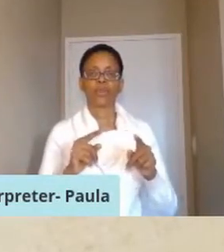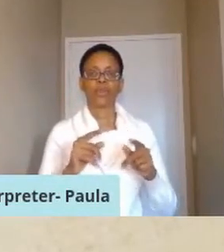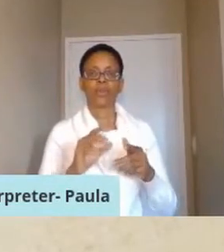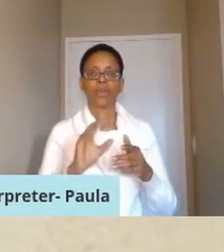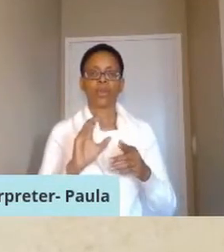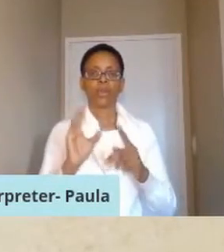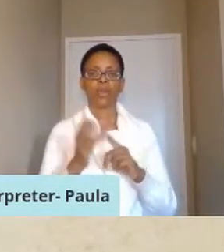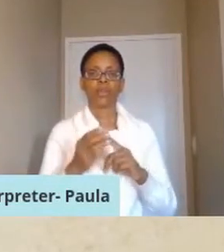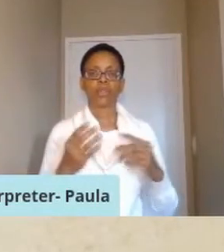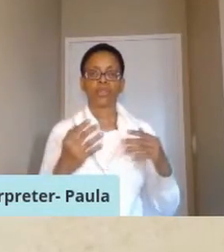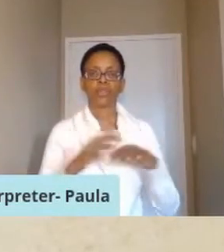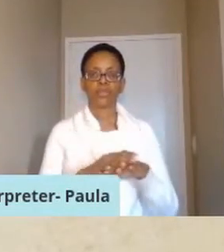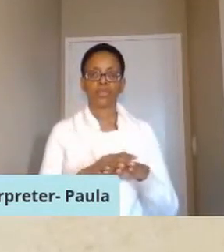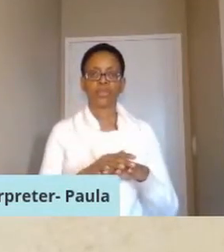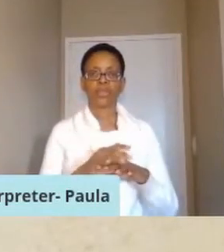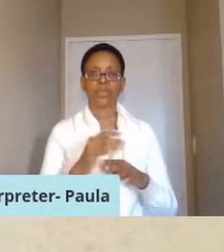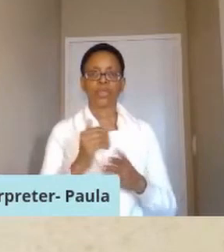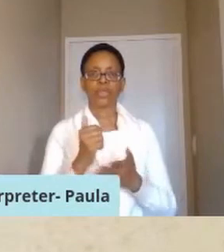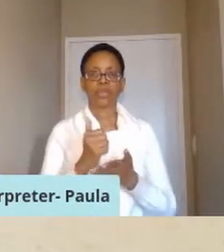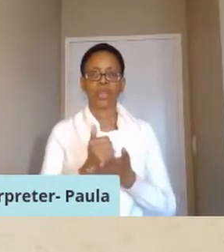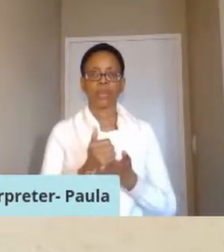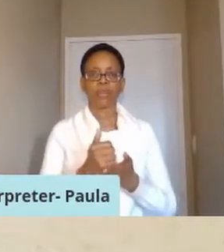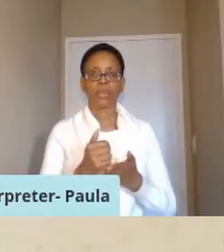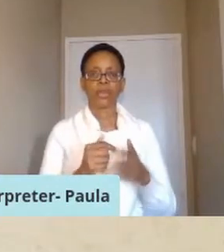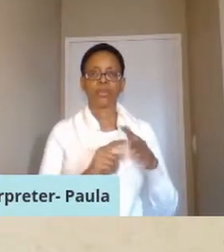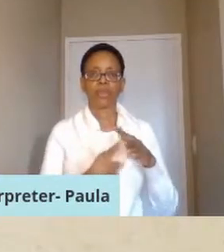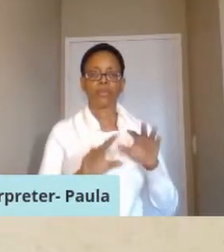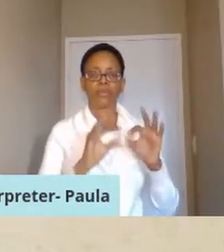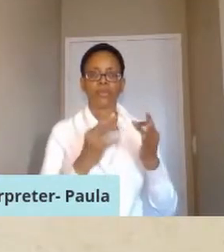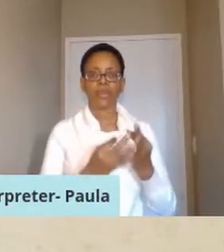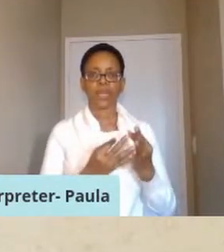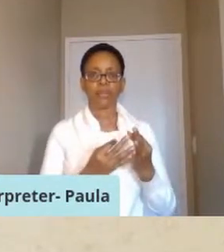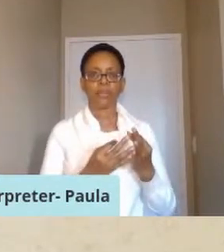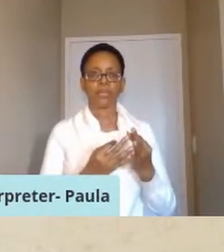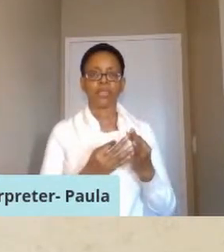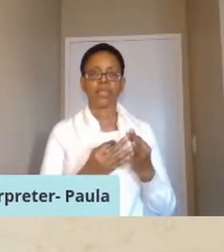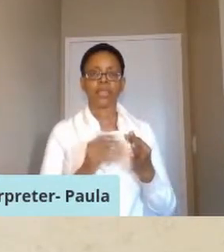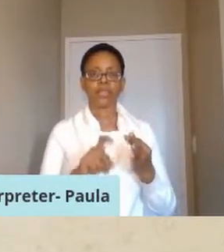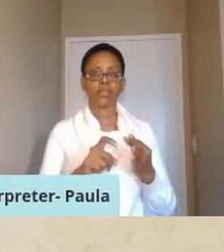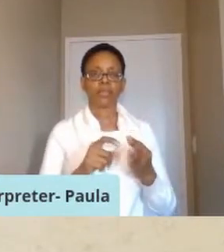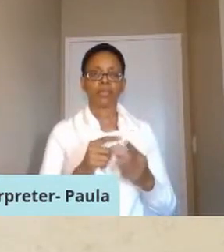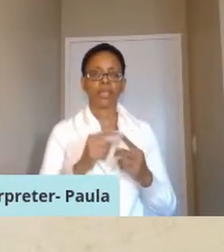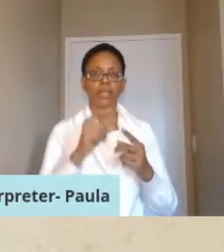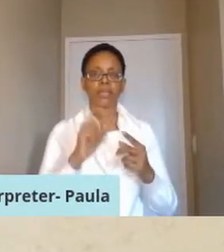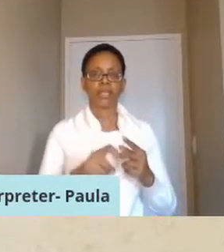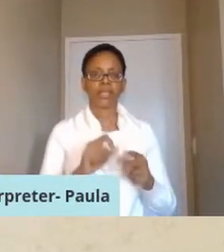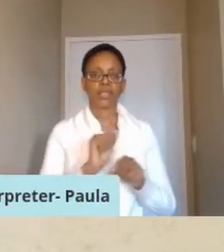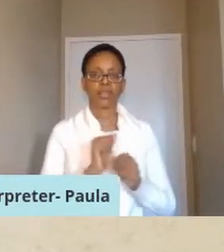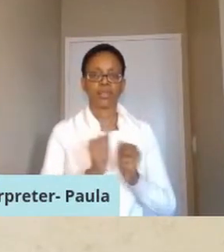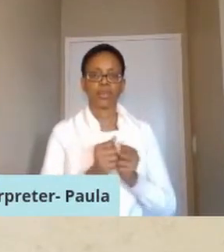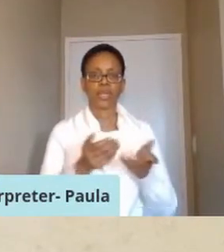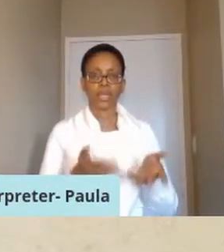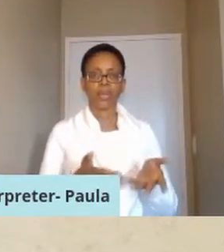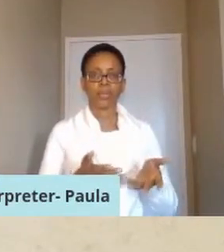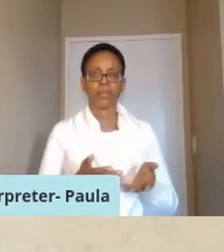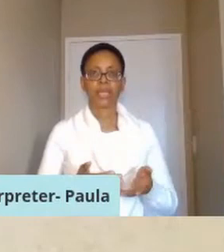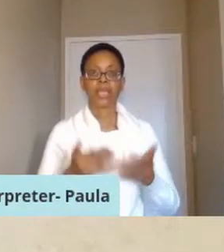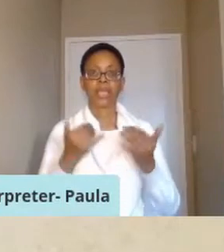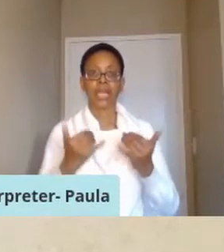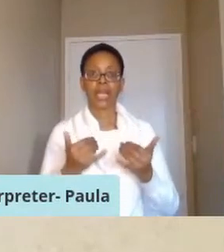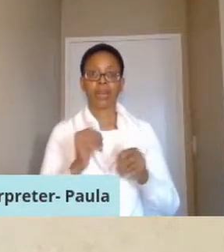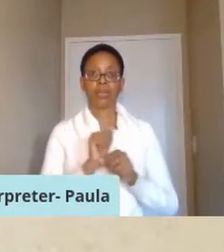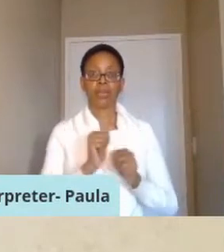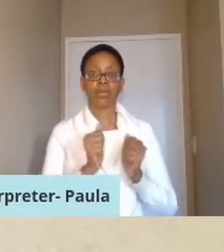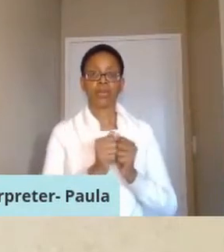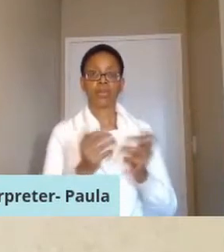refugee families in their settlement process and their special needs. Currently, she works with the Muslim